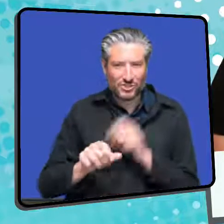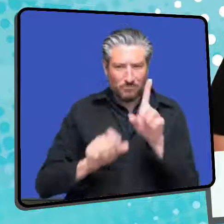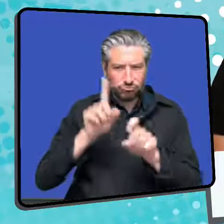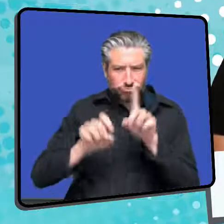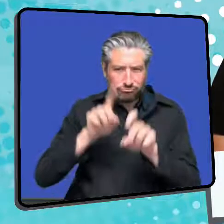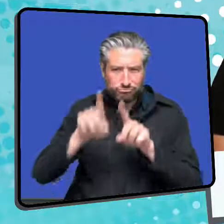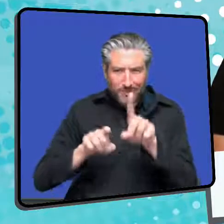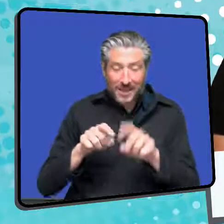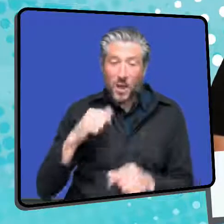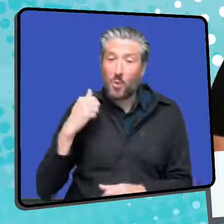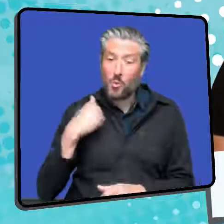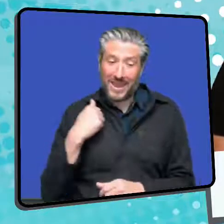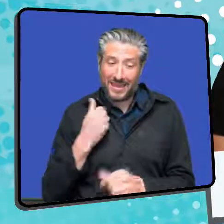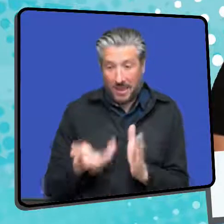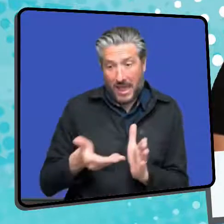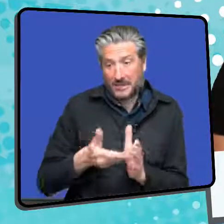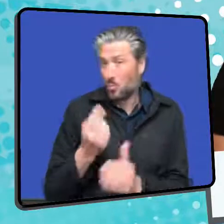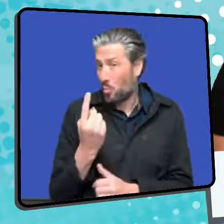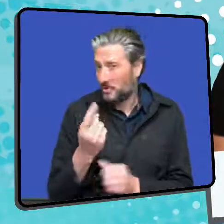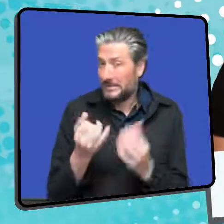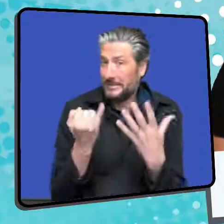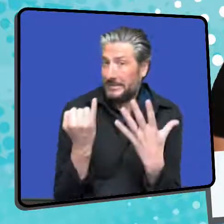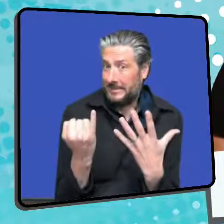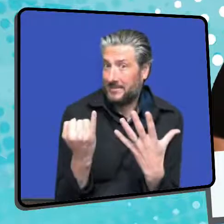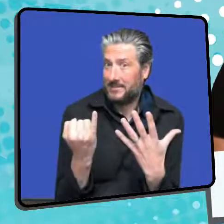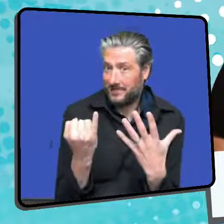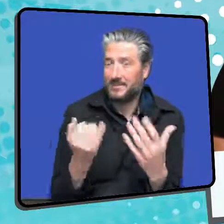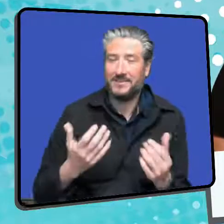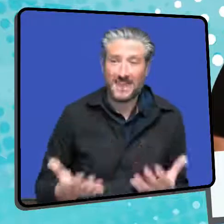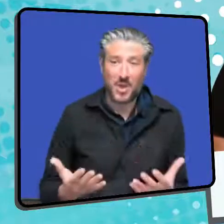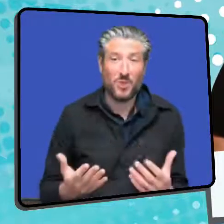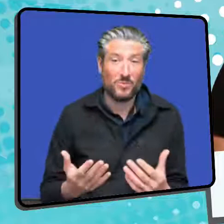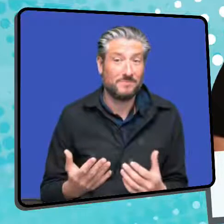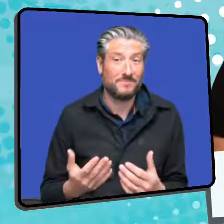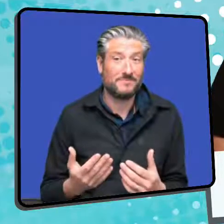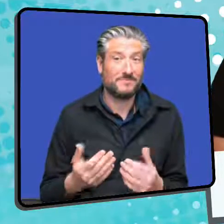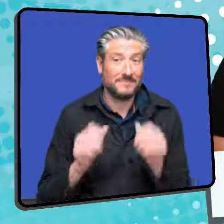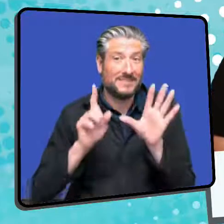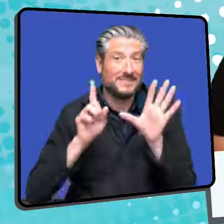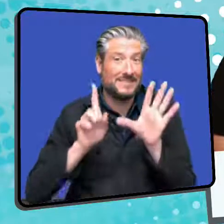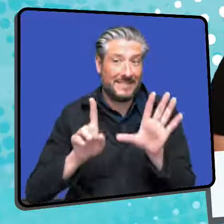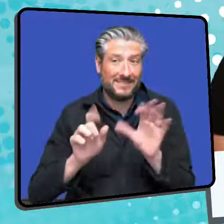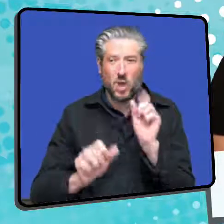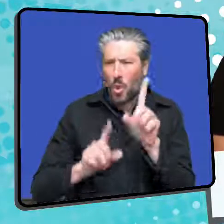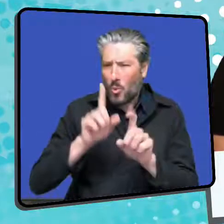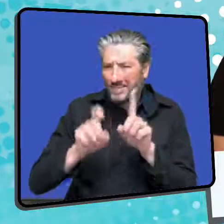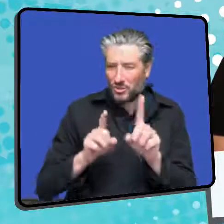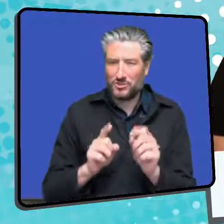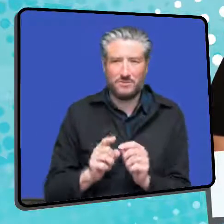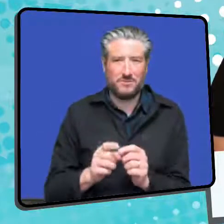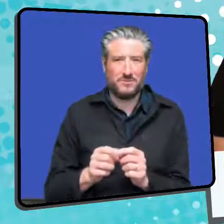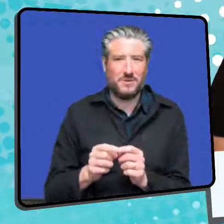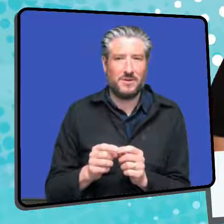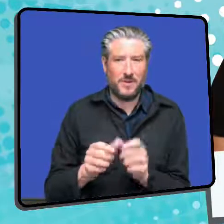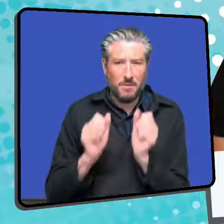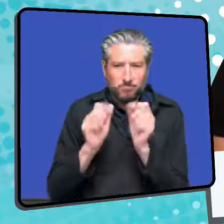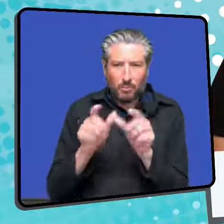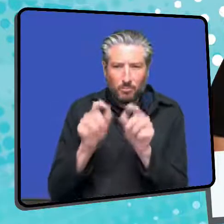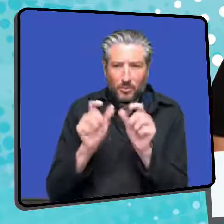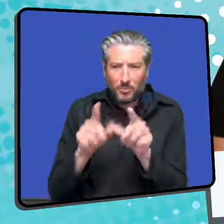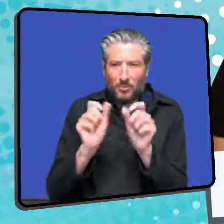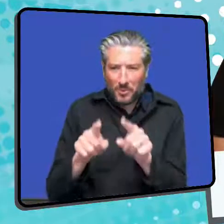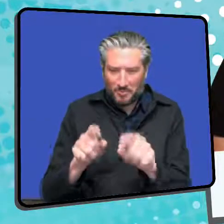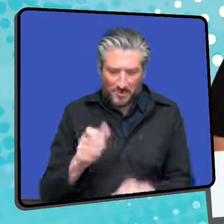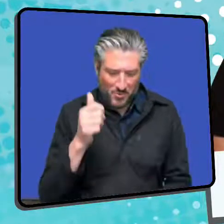question. Six very, very short questions. And one of the things that we want you to do is we want you to answer the